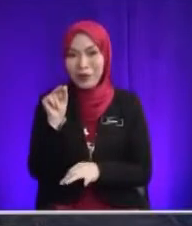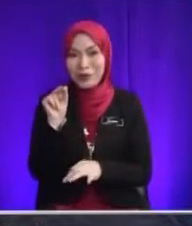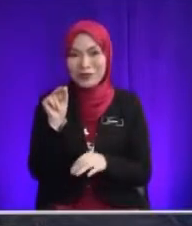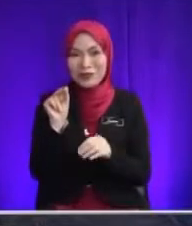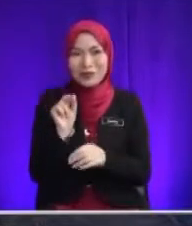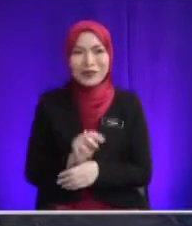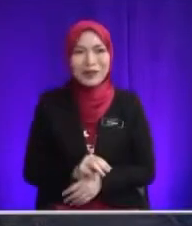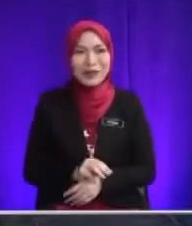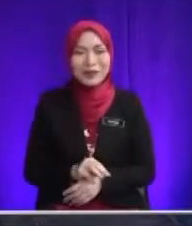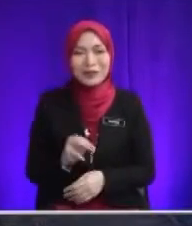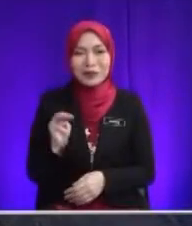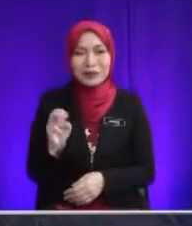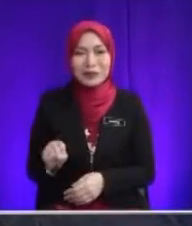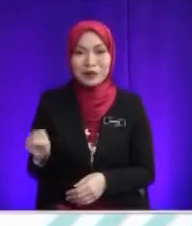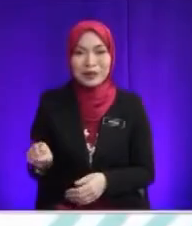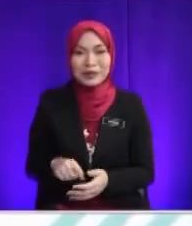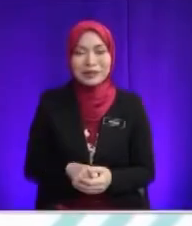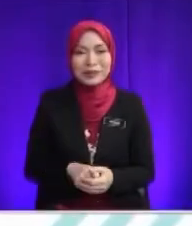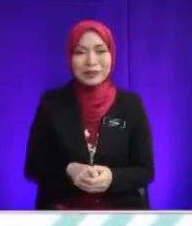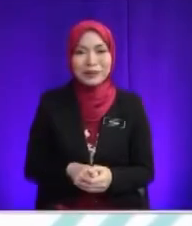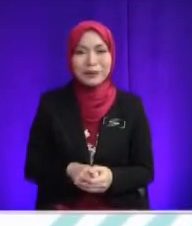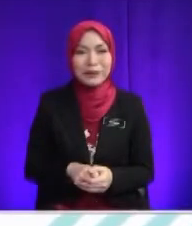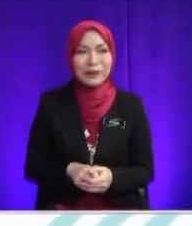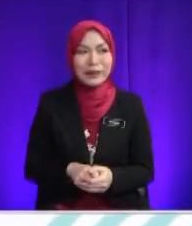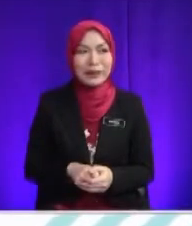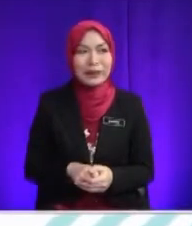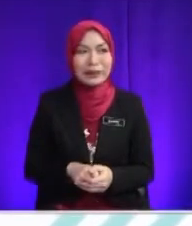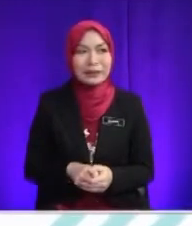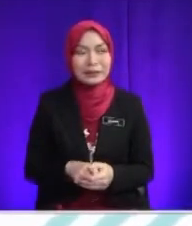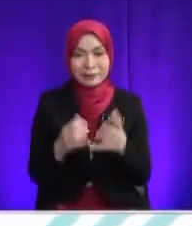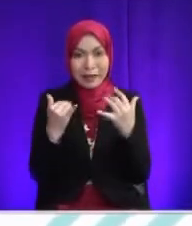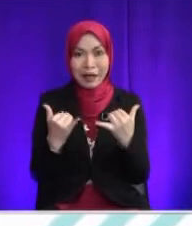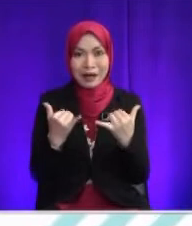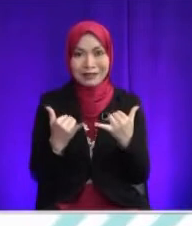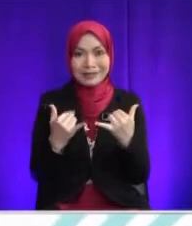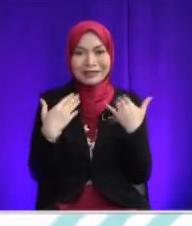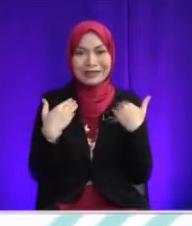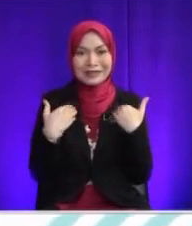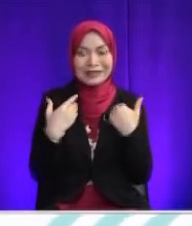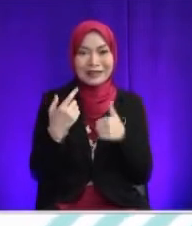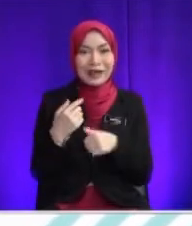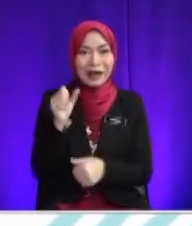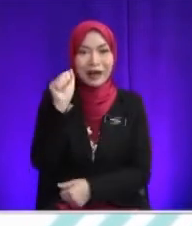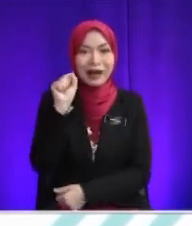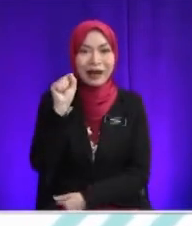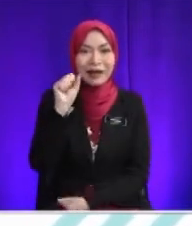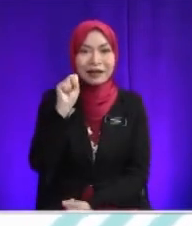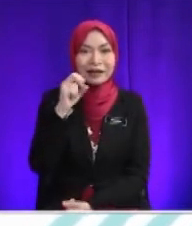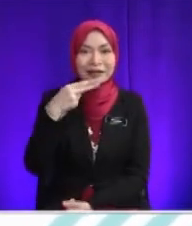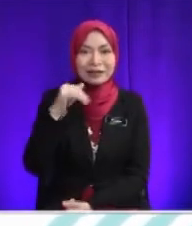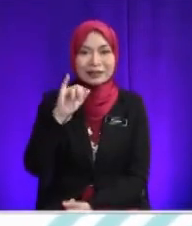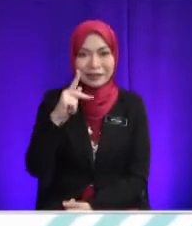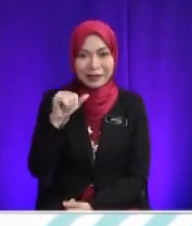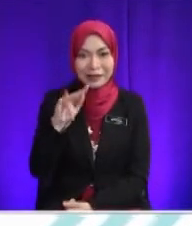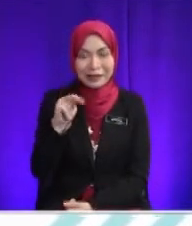Chris. Okay. Alright, for the first student, we have Ashikin. Hi, Ashikin. Hi, Ashikin. Nice